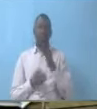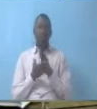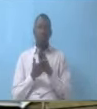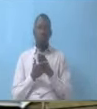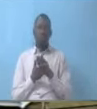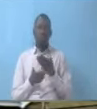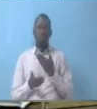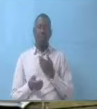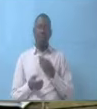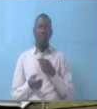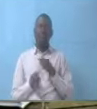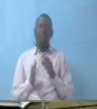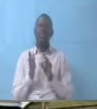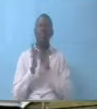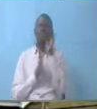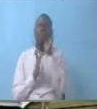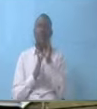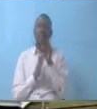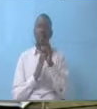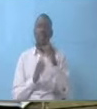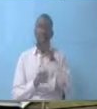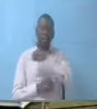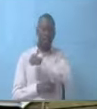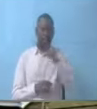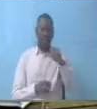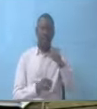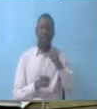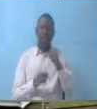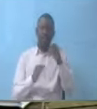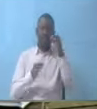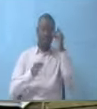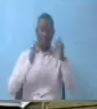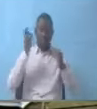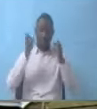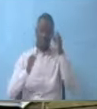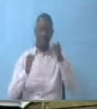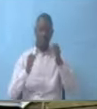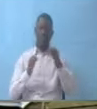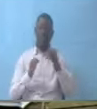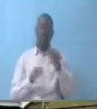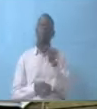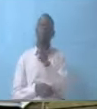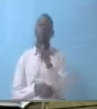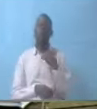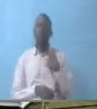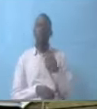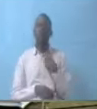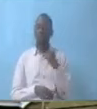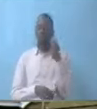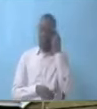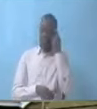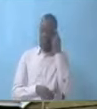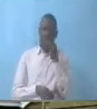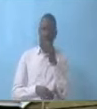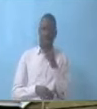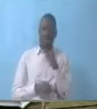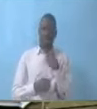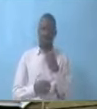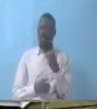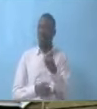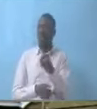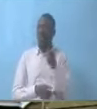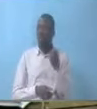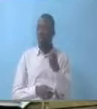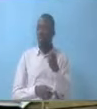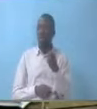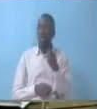By which people who have been found to, who are alleged to have stolen